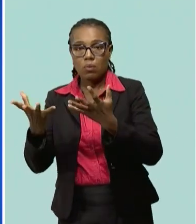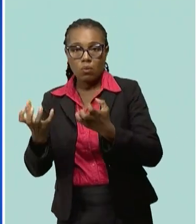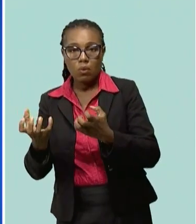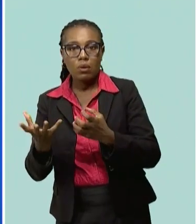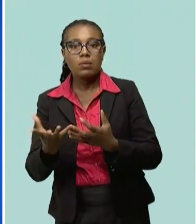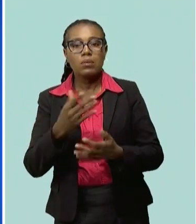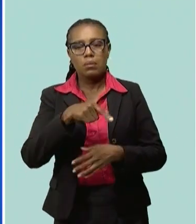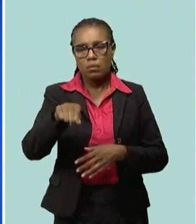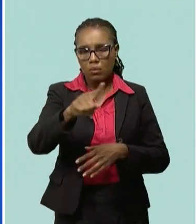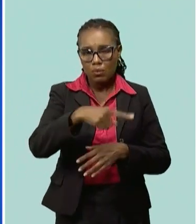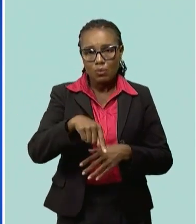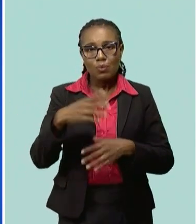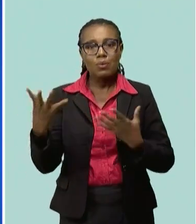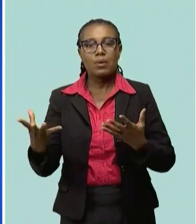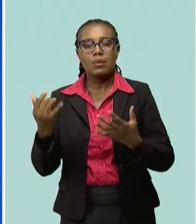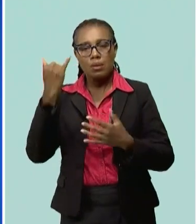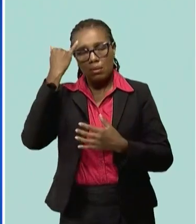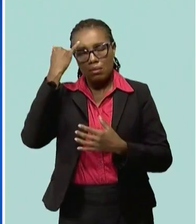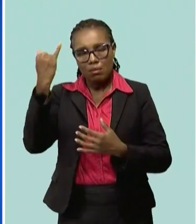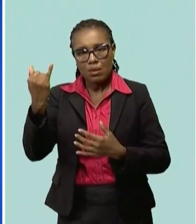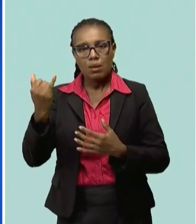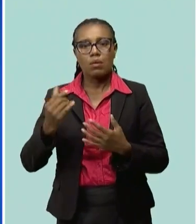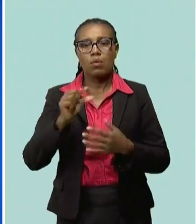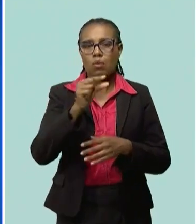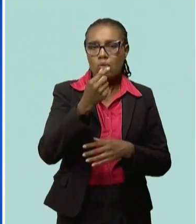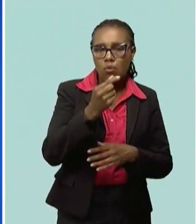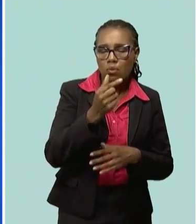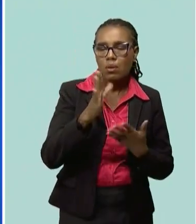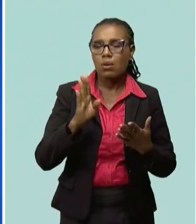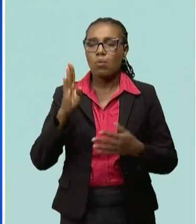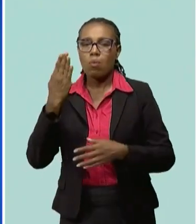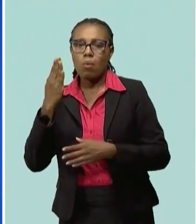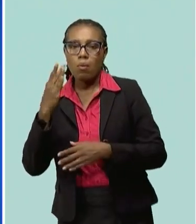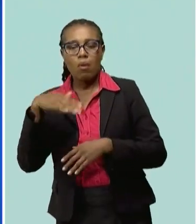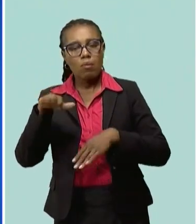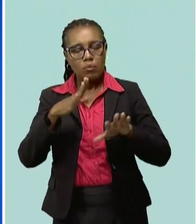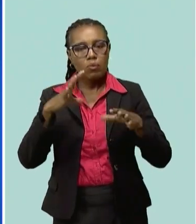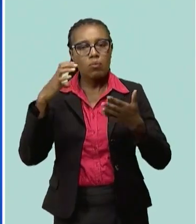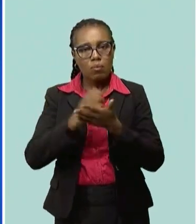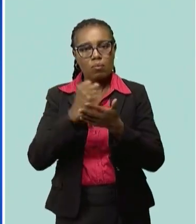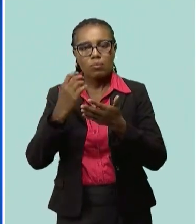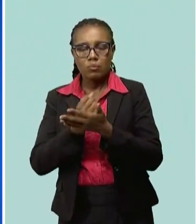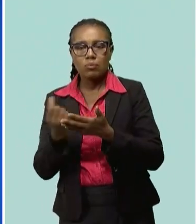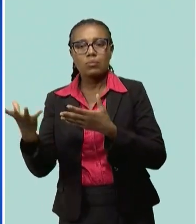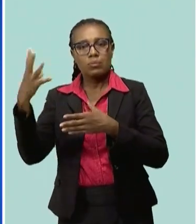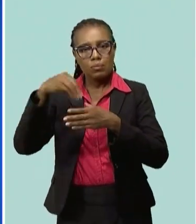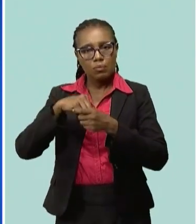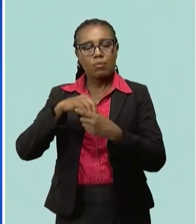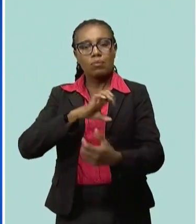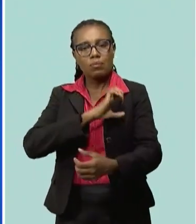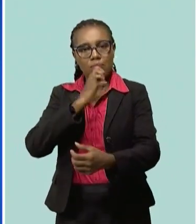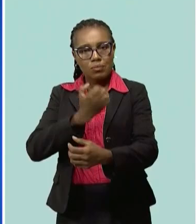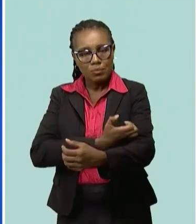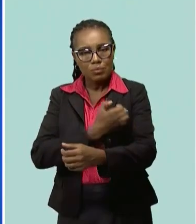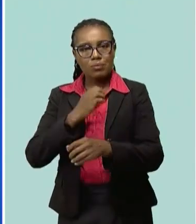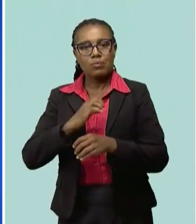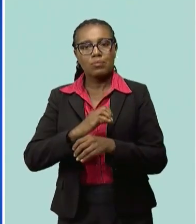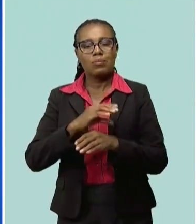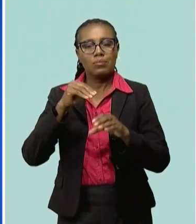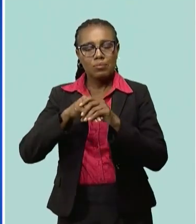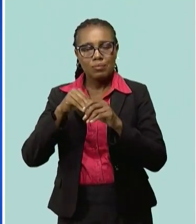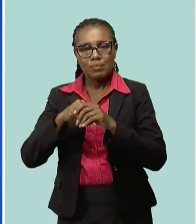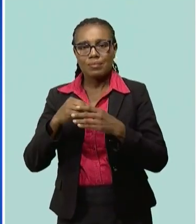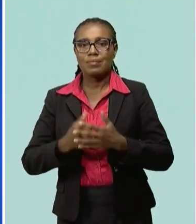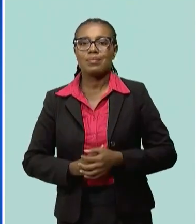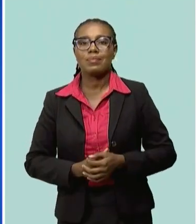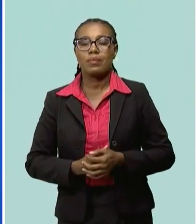this room to be able to identify both greenfield and brownfield opportunities for investment in the energy space. And the Energy and Business